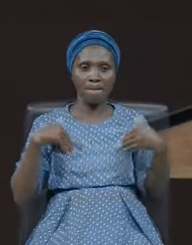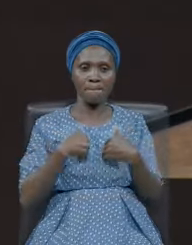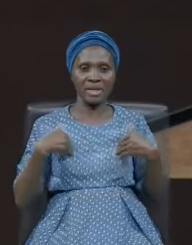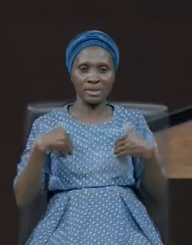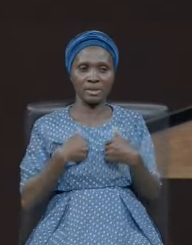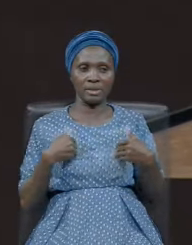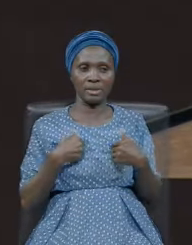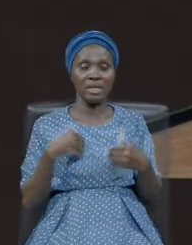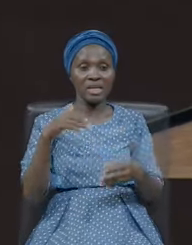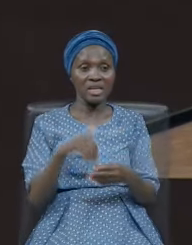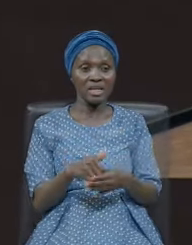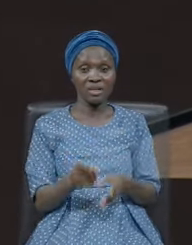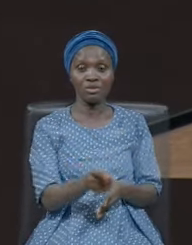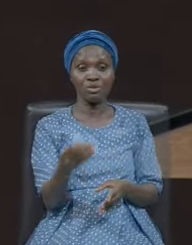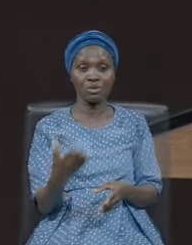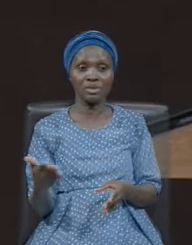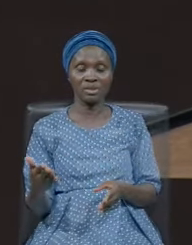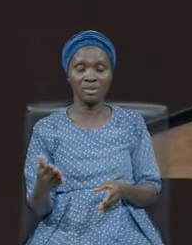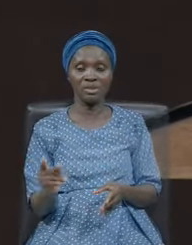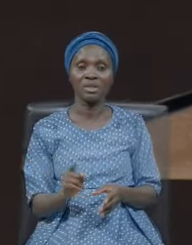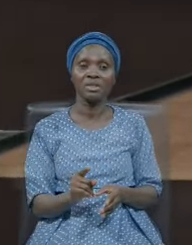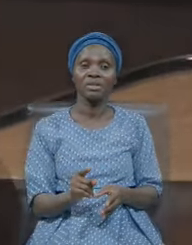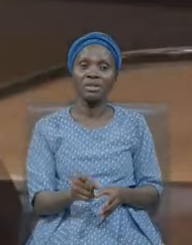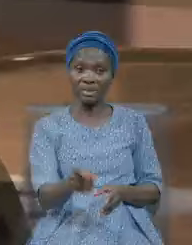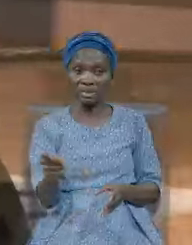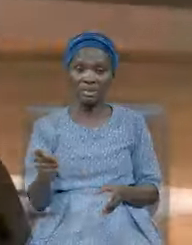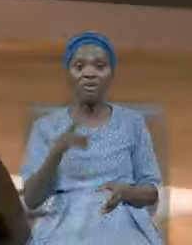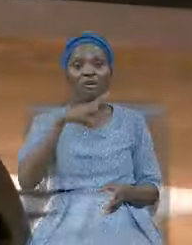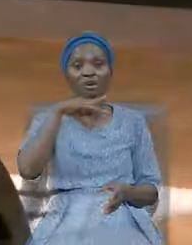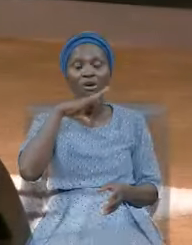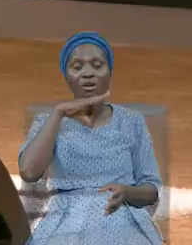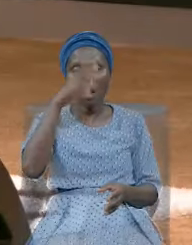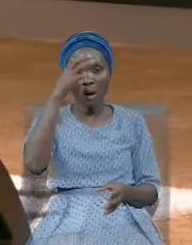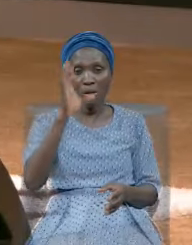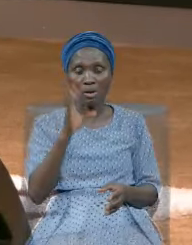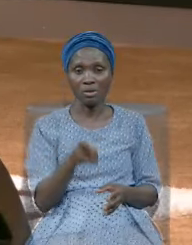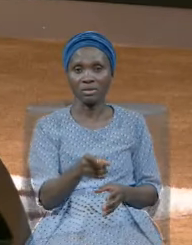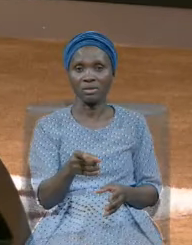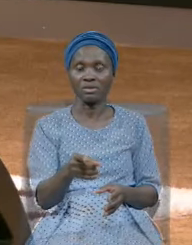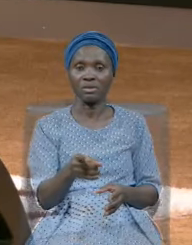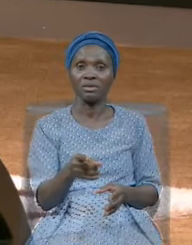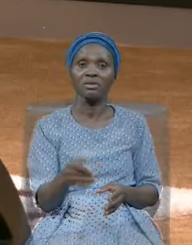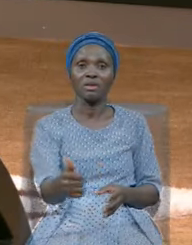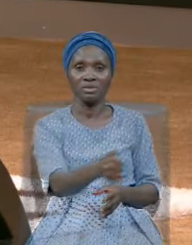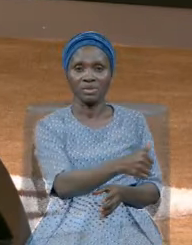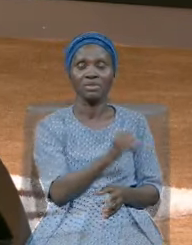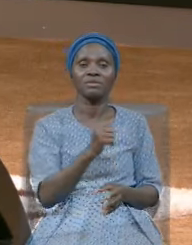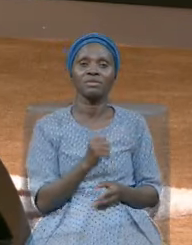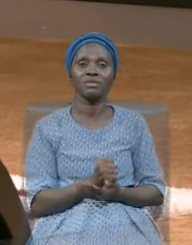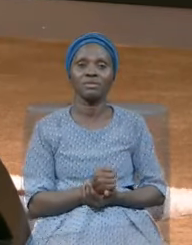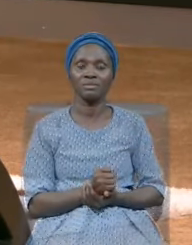those things they corrupt themselves. Look at verse 12. In